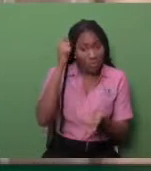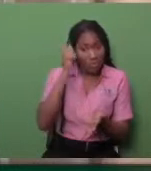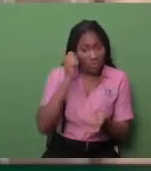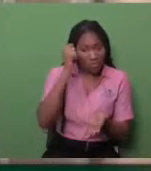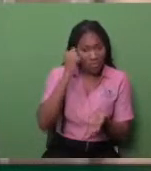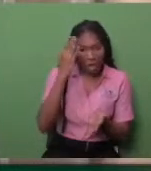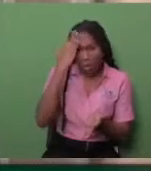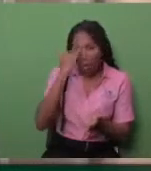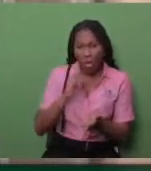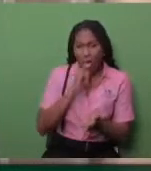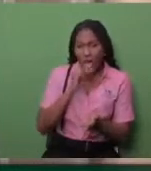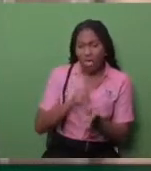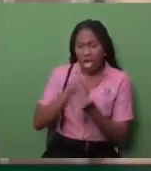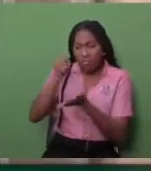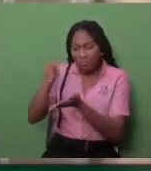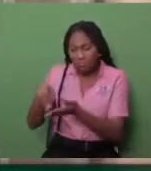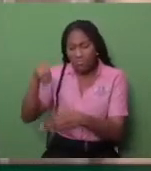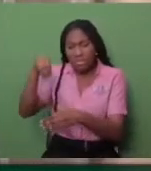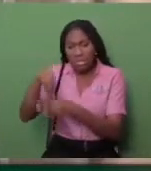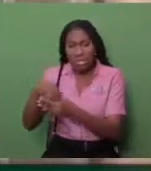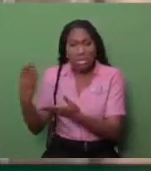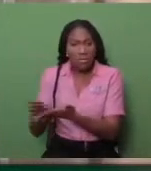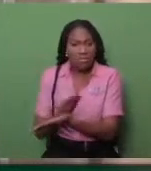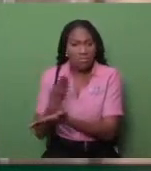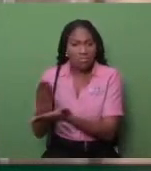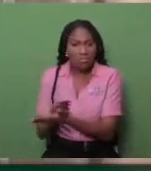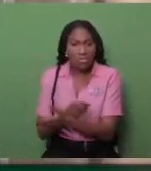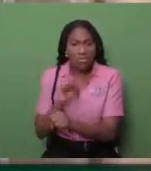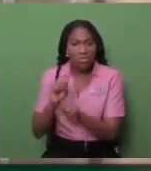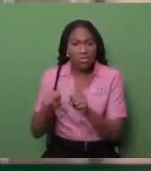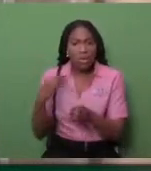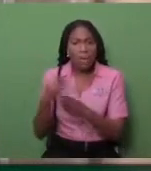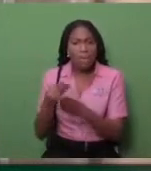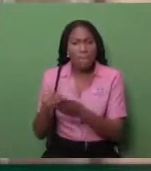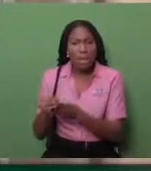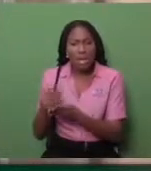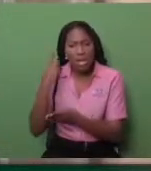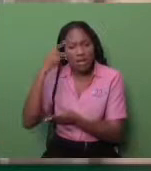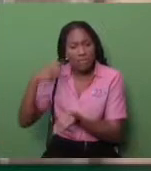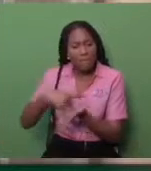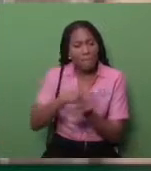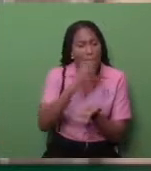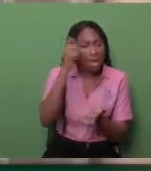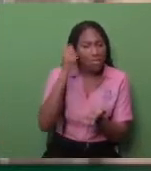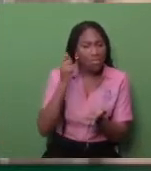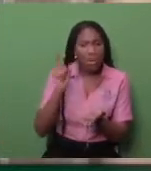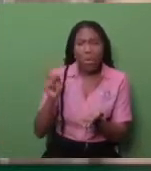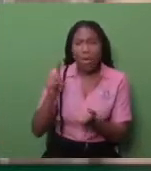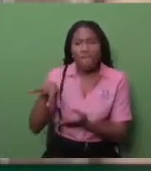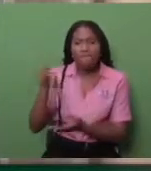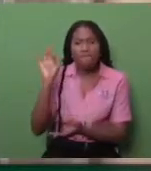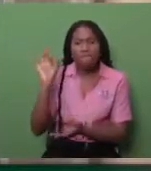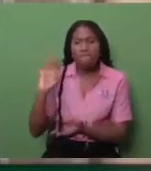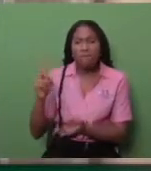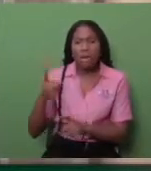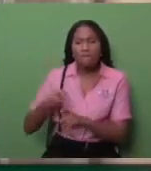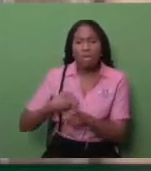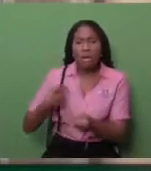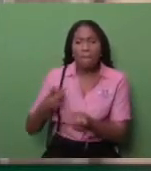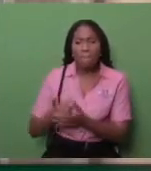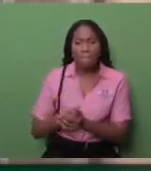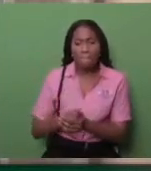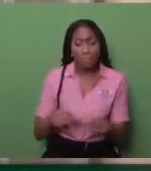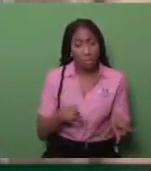Where did that 24 million come from? And can I say once more? Or can I say further? Do you all